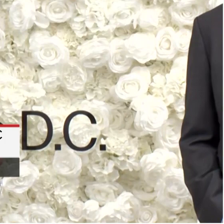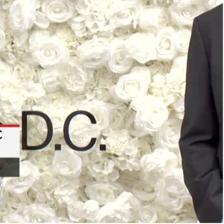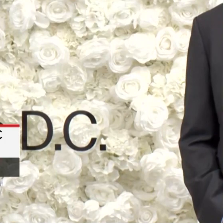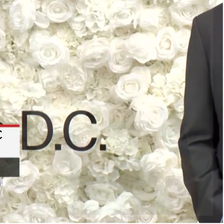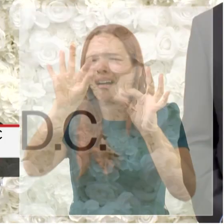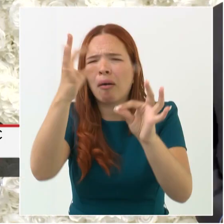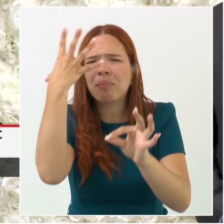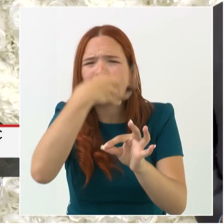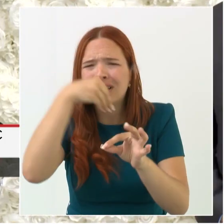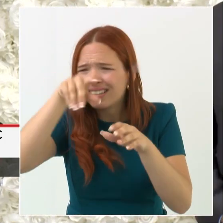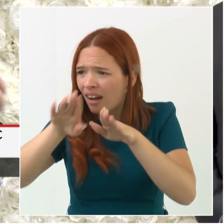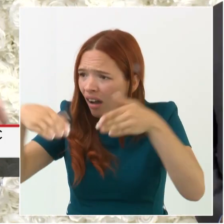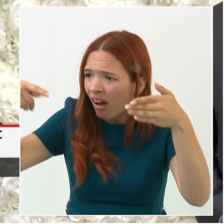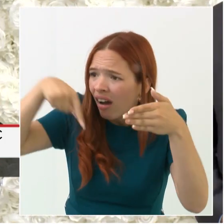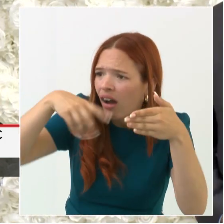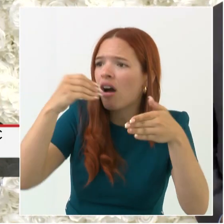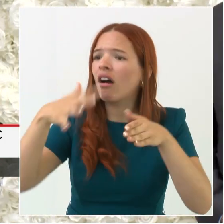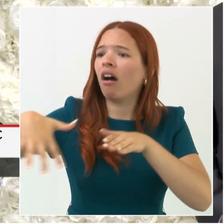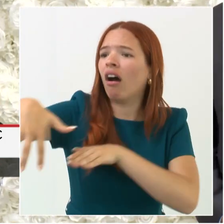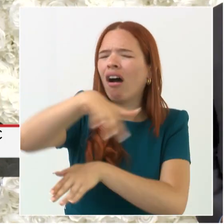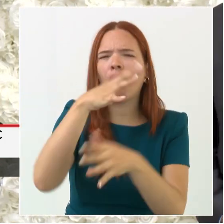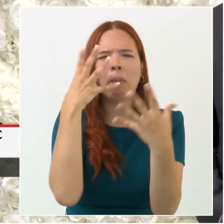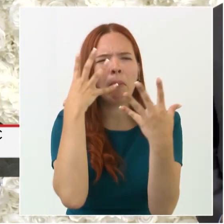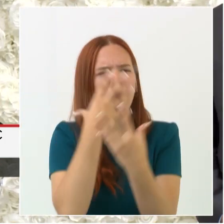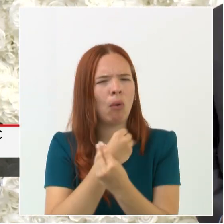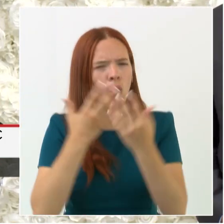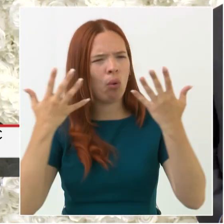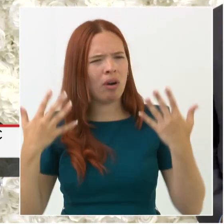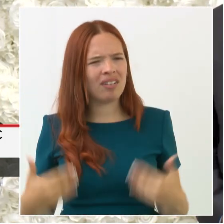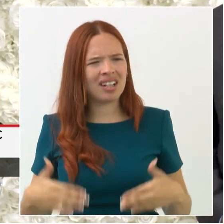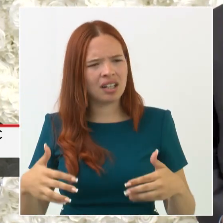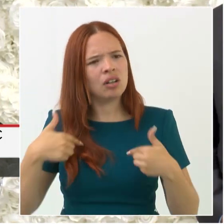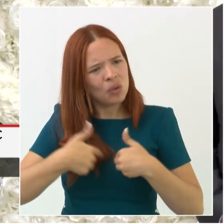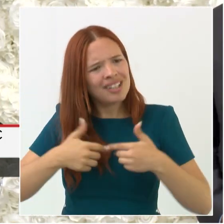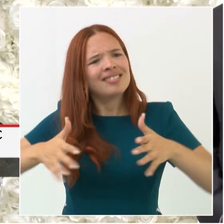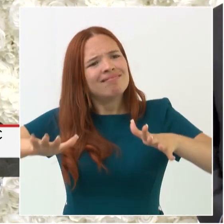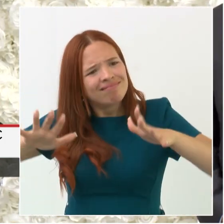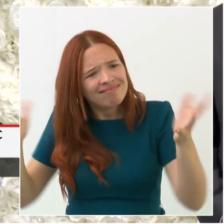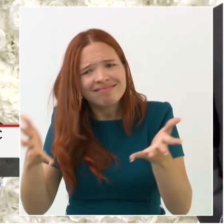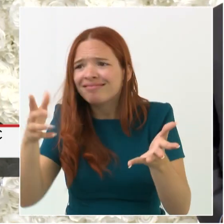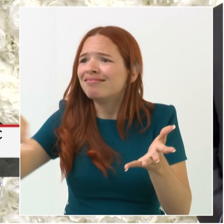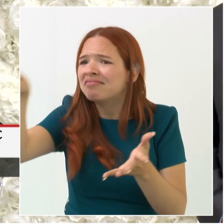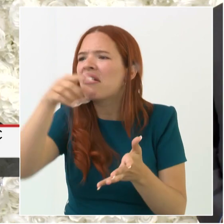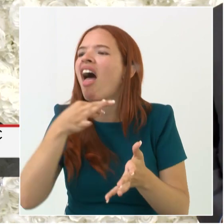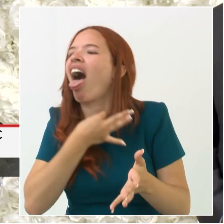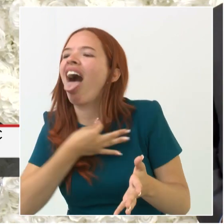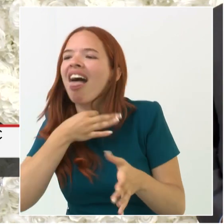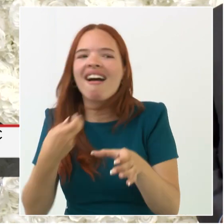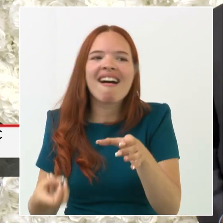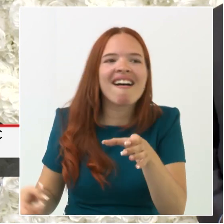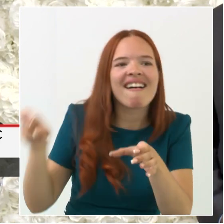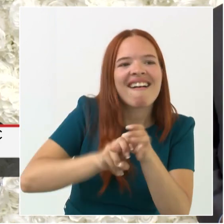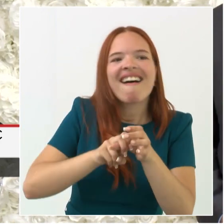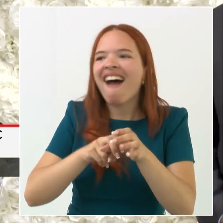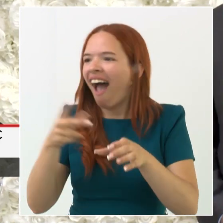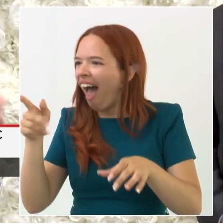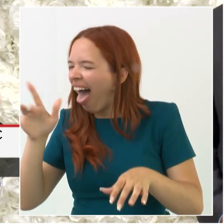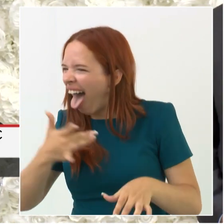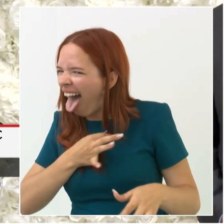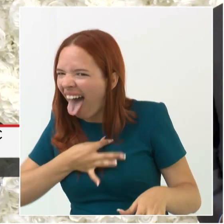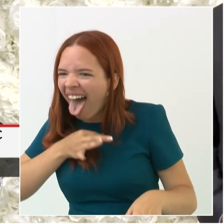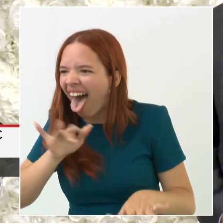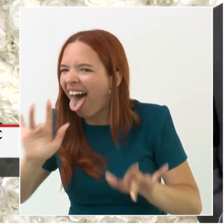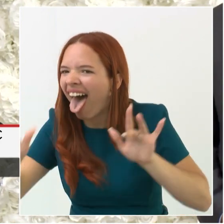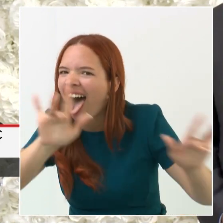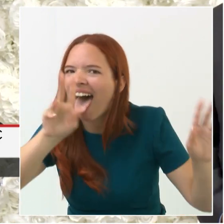the inside of the car, press some of the buttons, see what it's capable of, but most of all, really enjoy what is an early debut of the